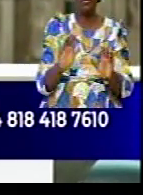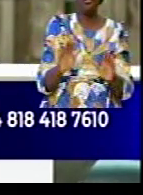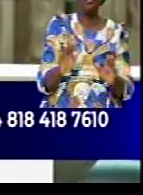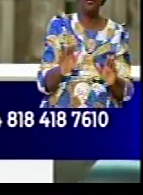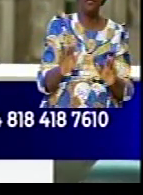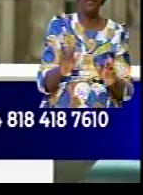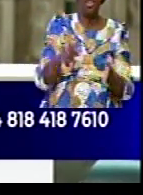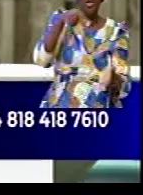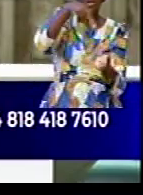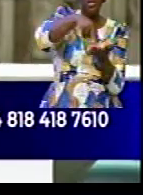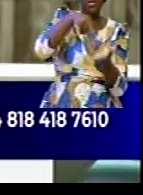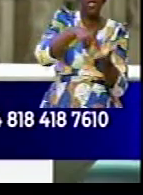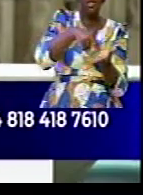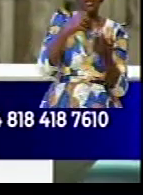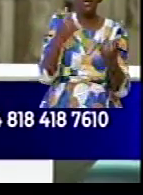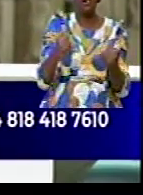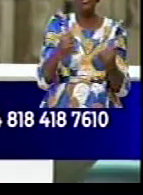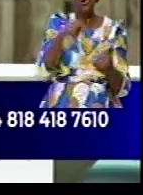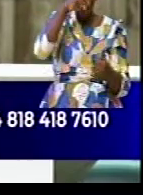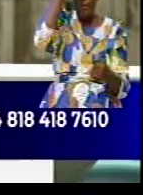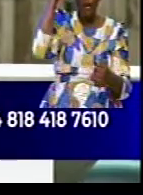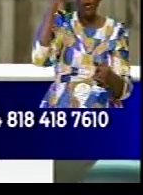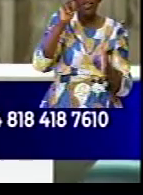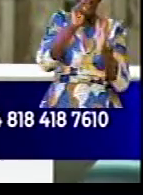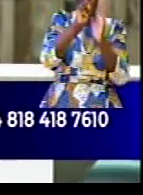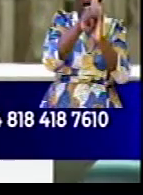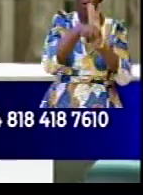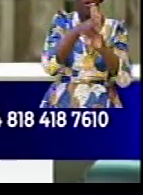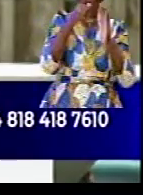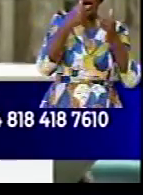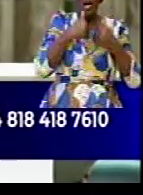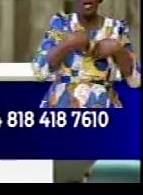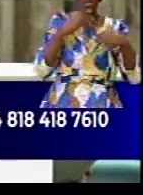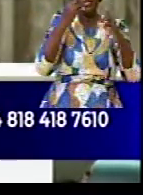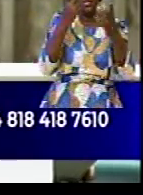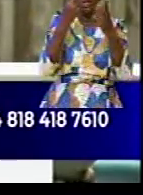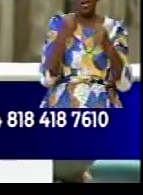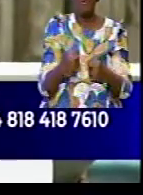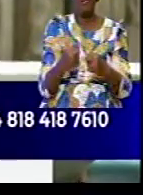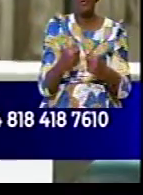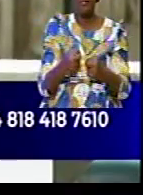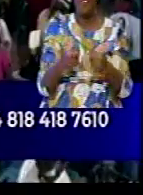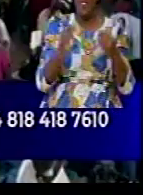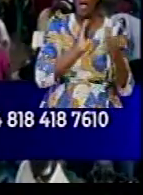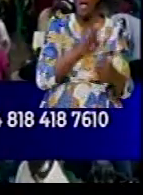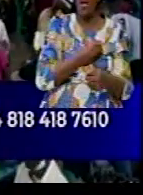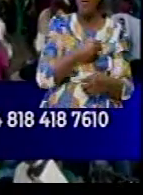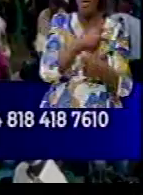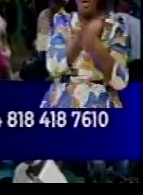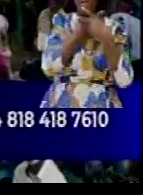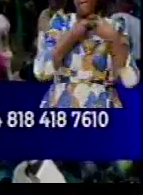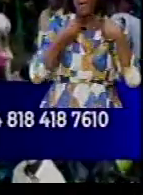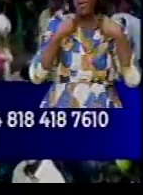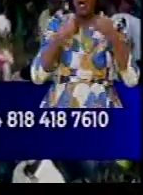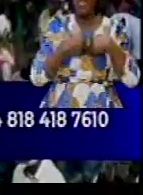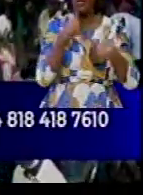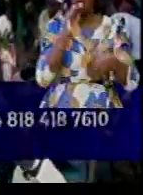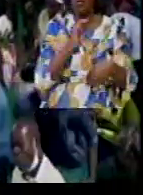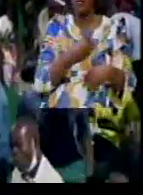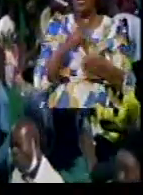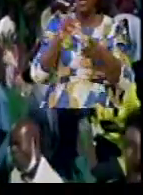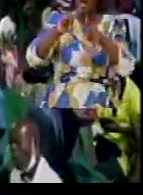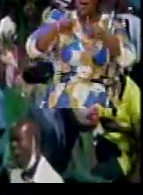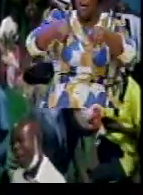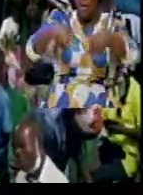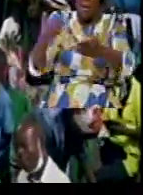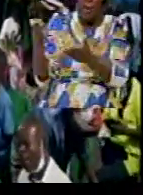we through outside? Wonderful. Rise on your feet now. The hour has come. And